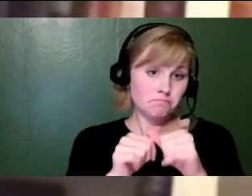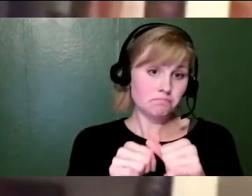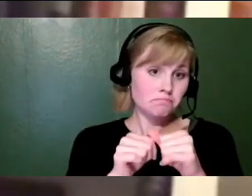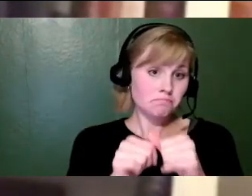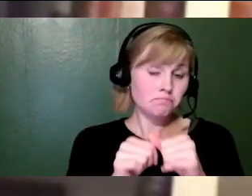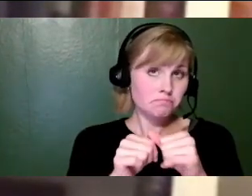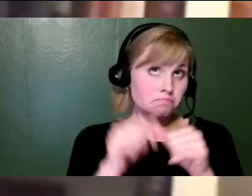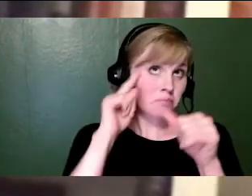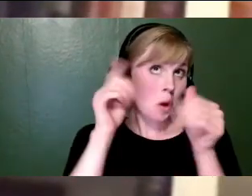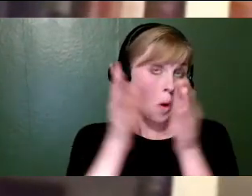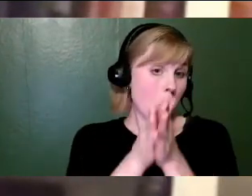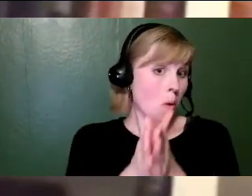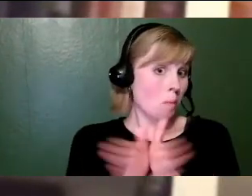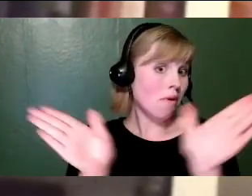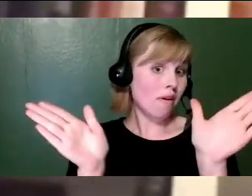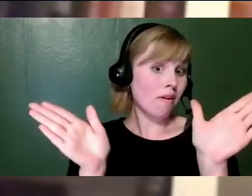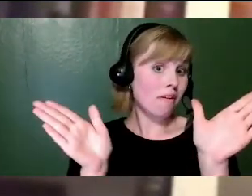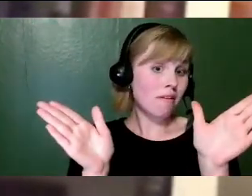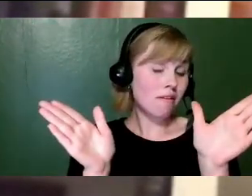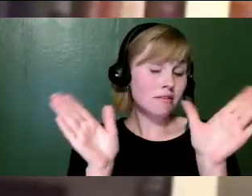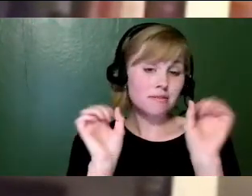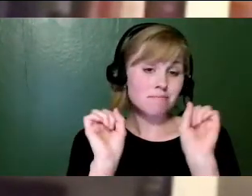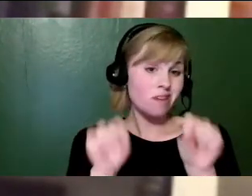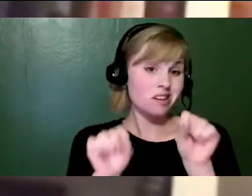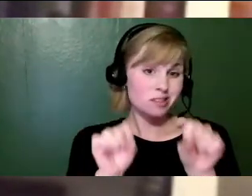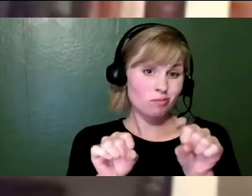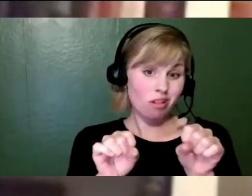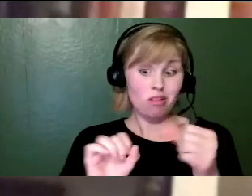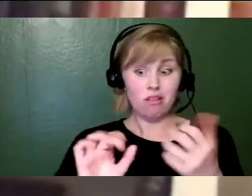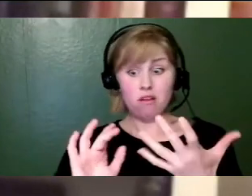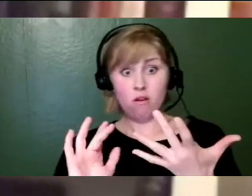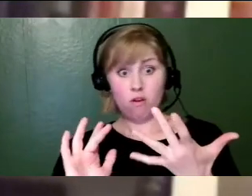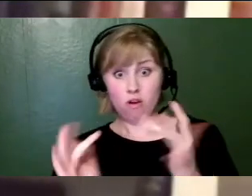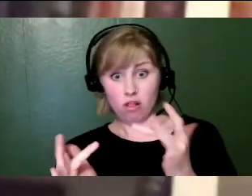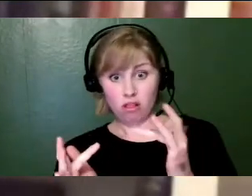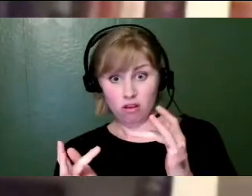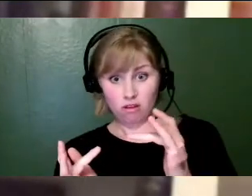our minds open to the possibility of having to be